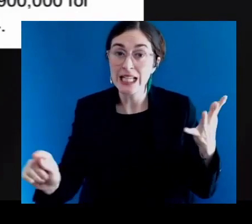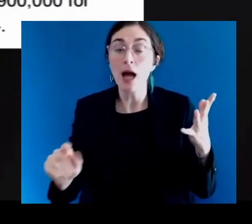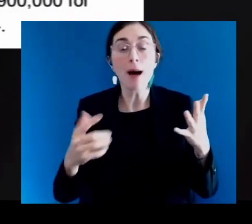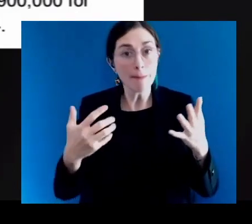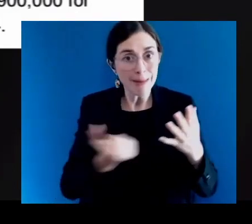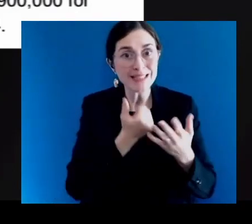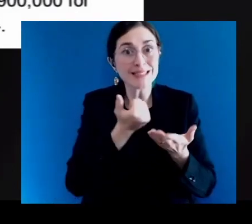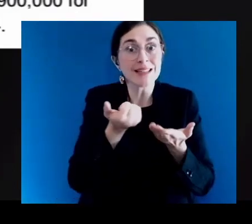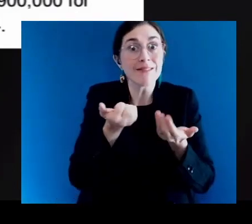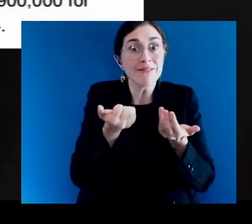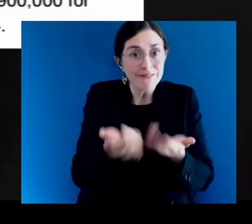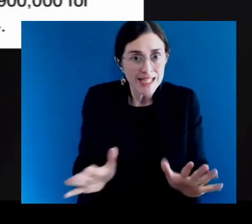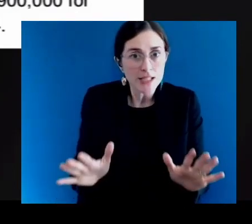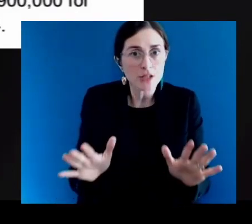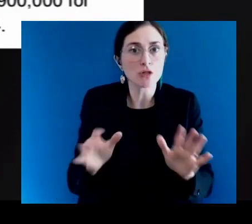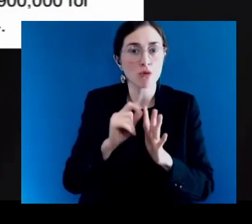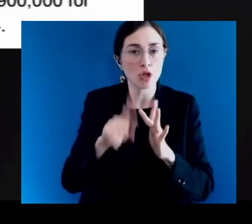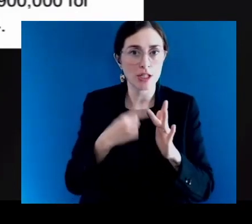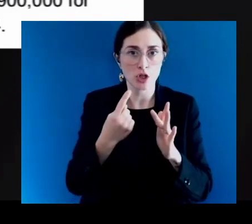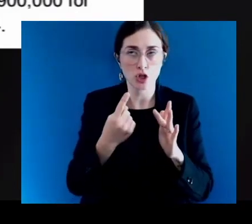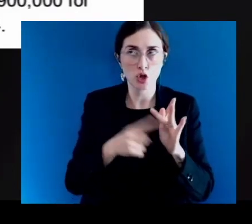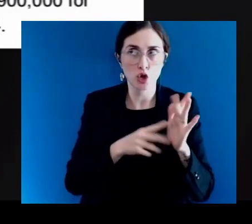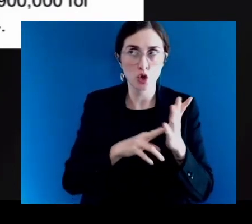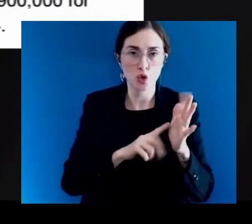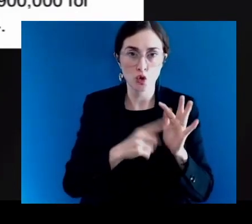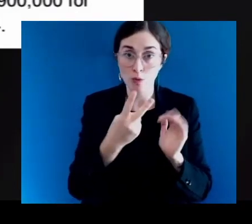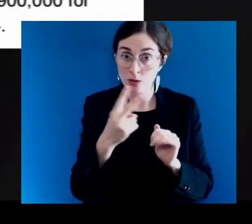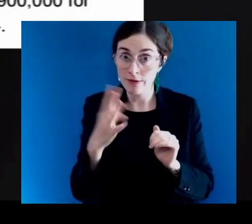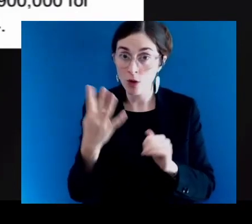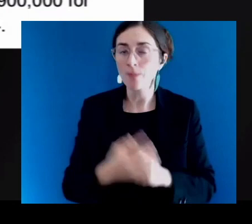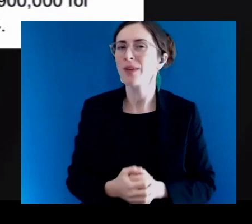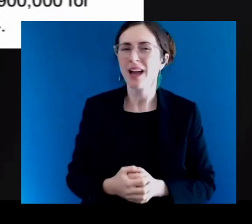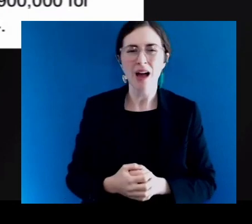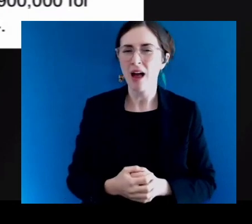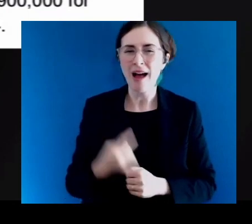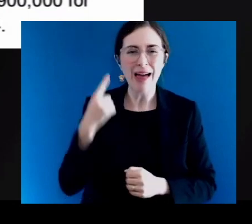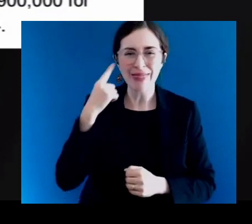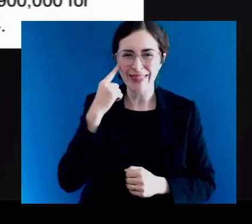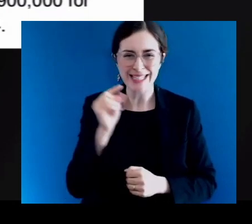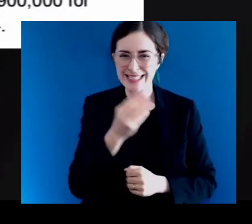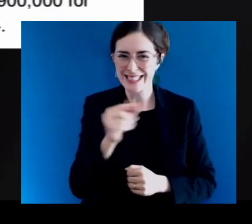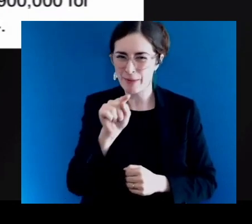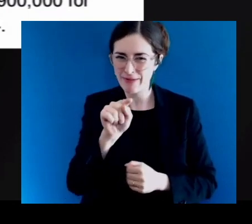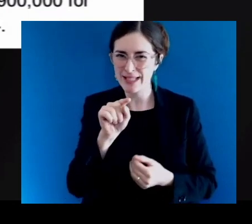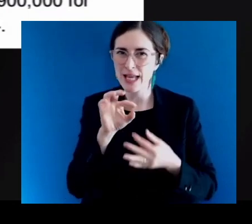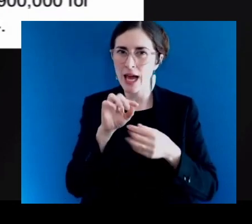I understand that? I think funding, some of this is about funding being